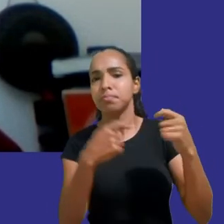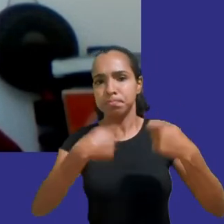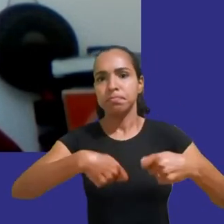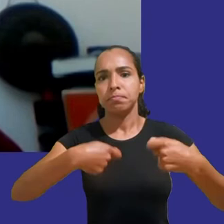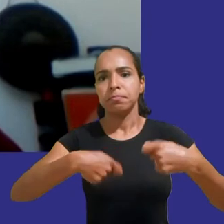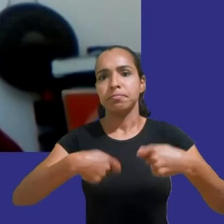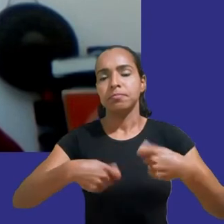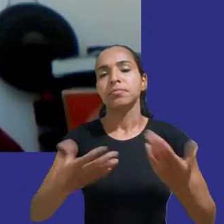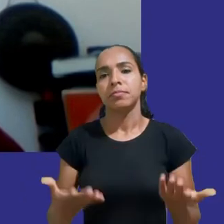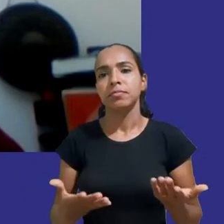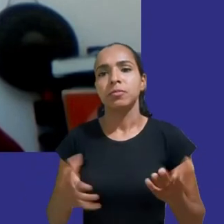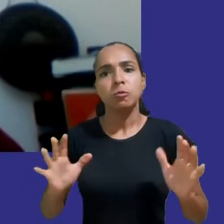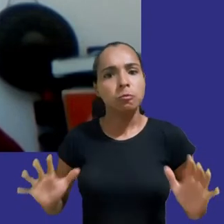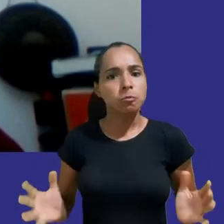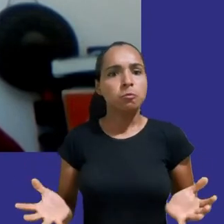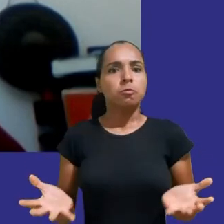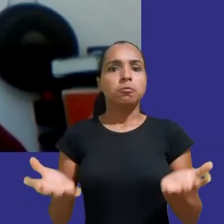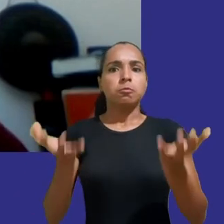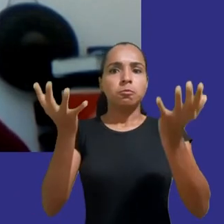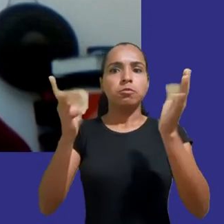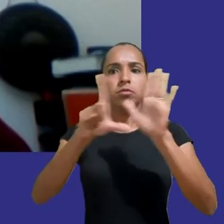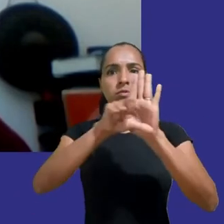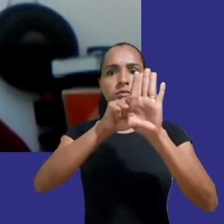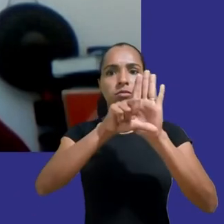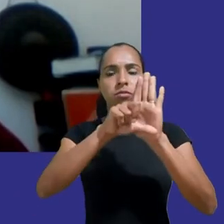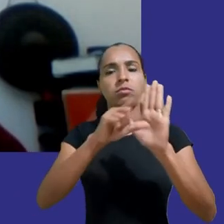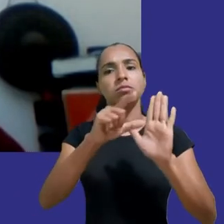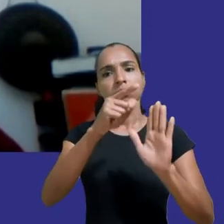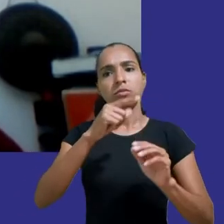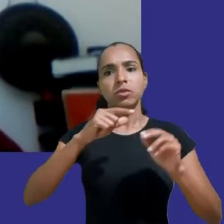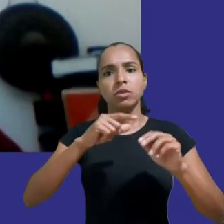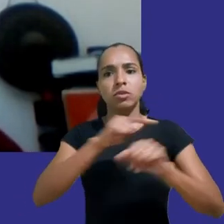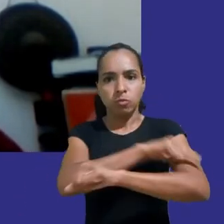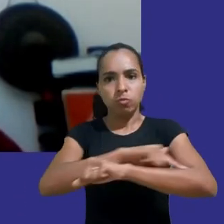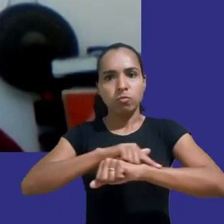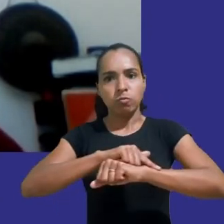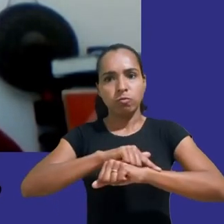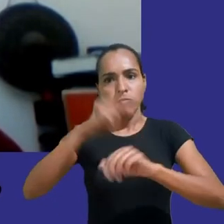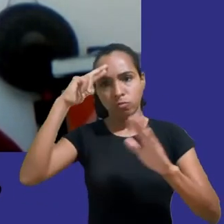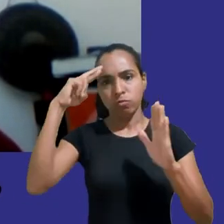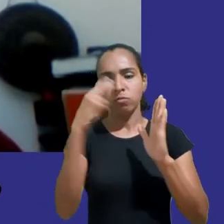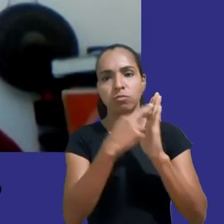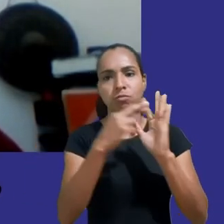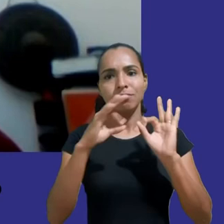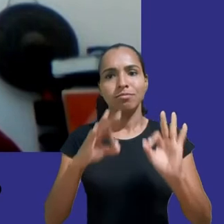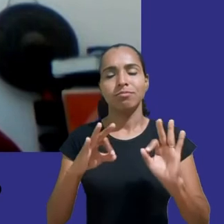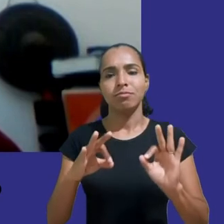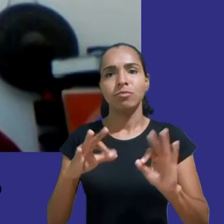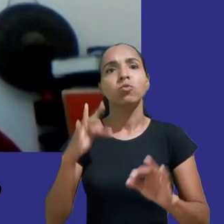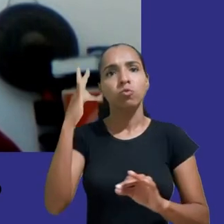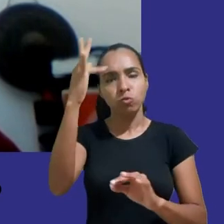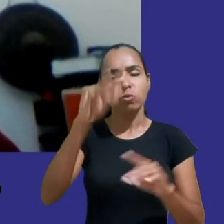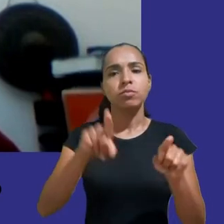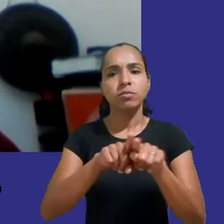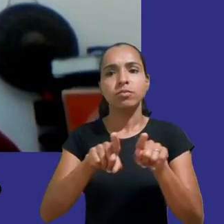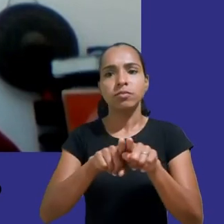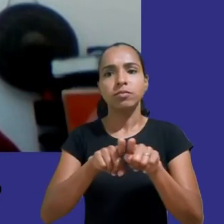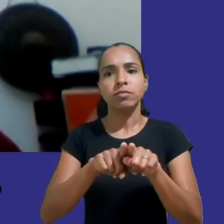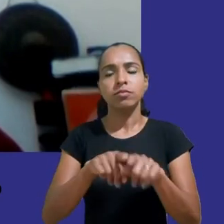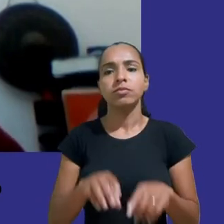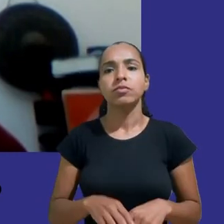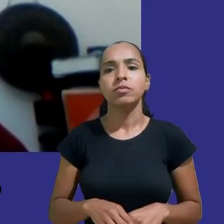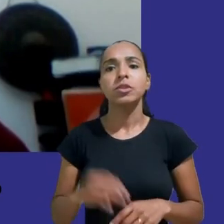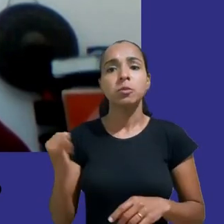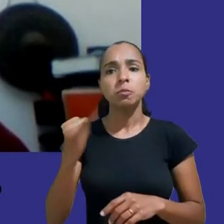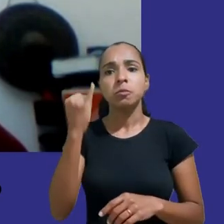right incentives the right culture for those rules to be followed again in the future so damages are a important